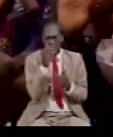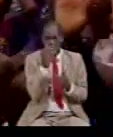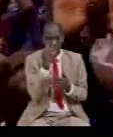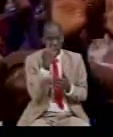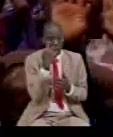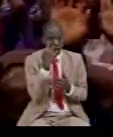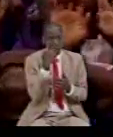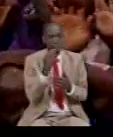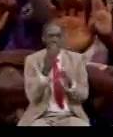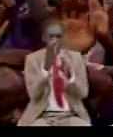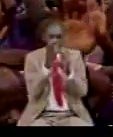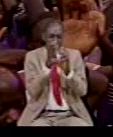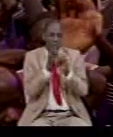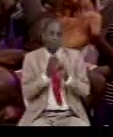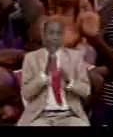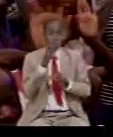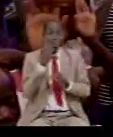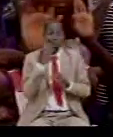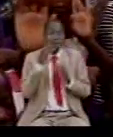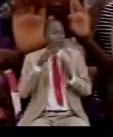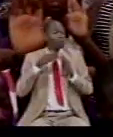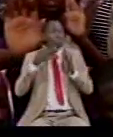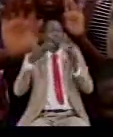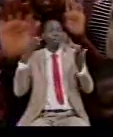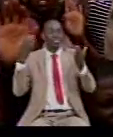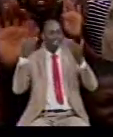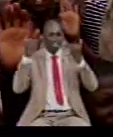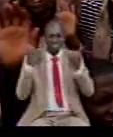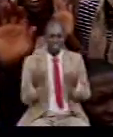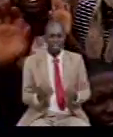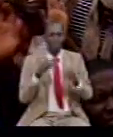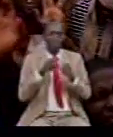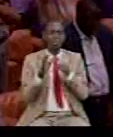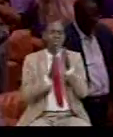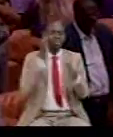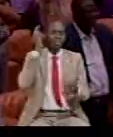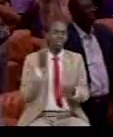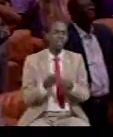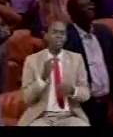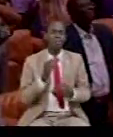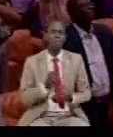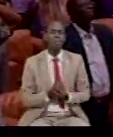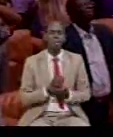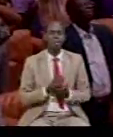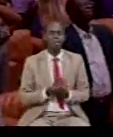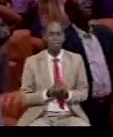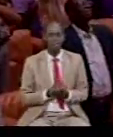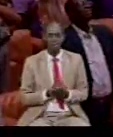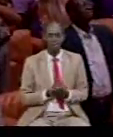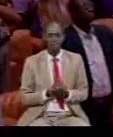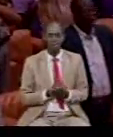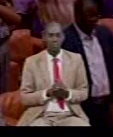eyes receive your sight right now in Jesus' name.